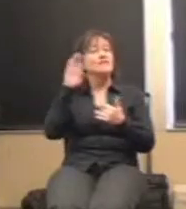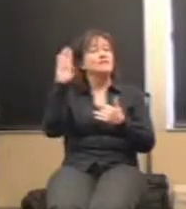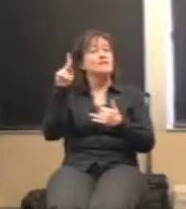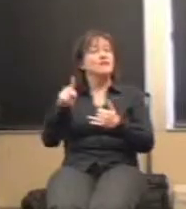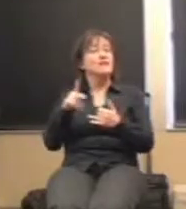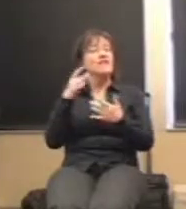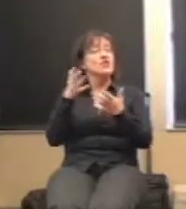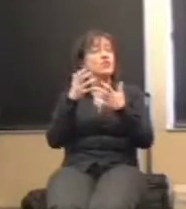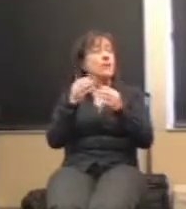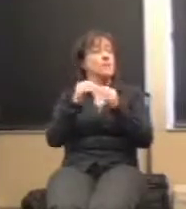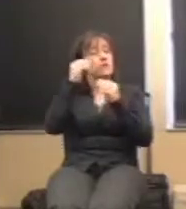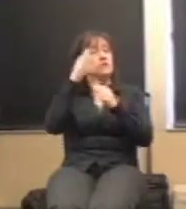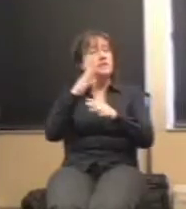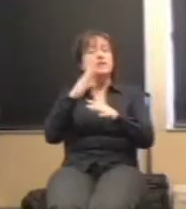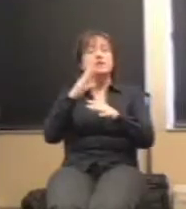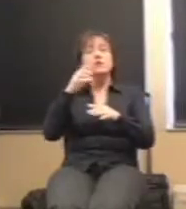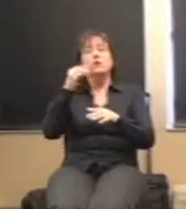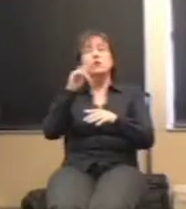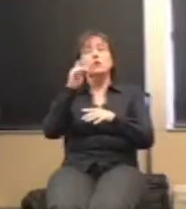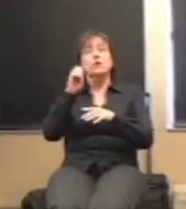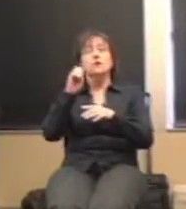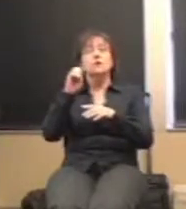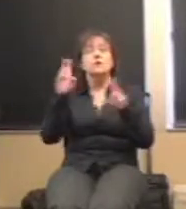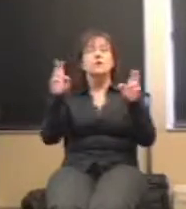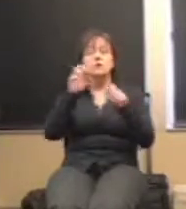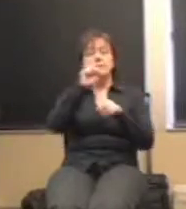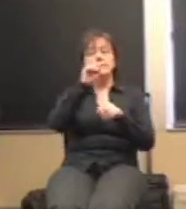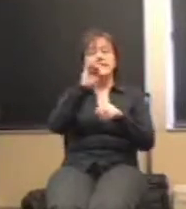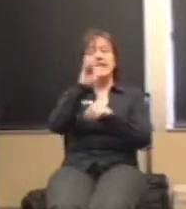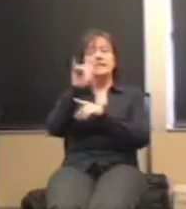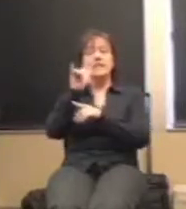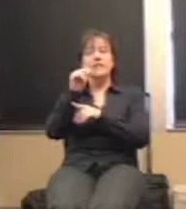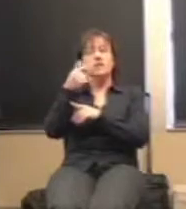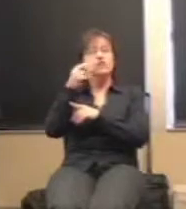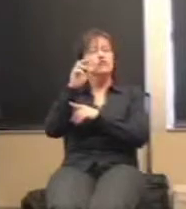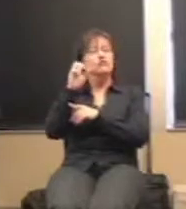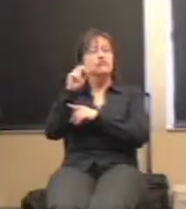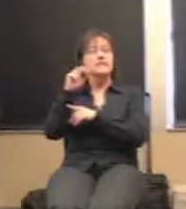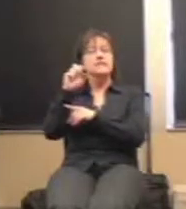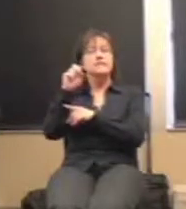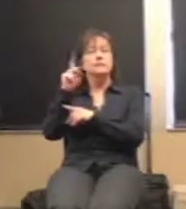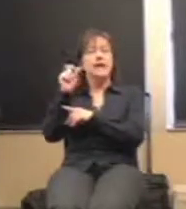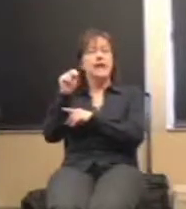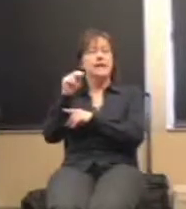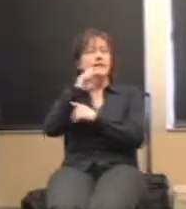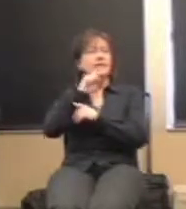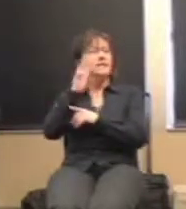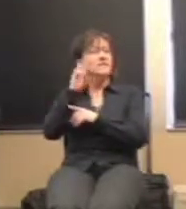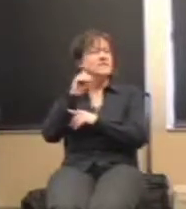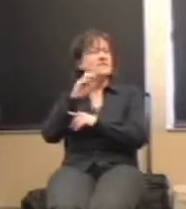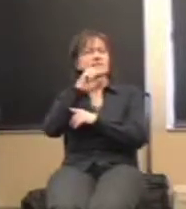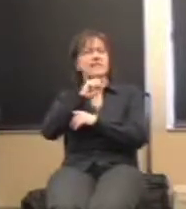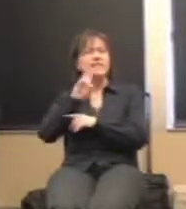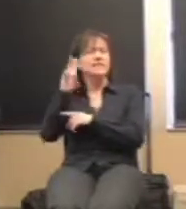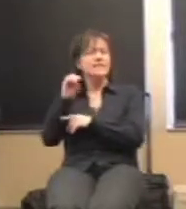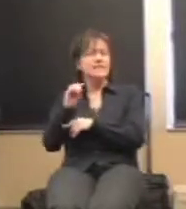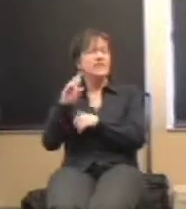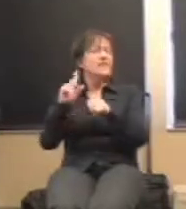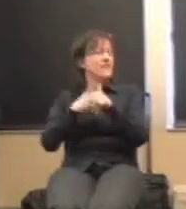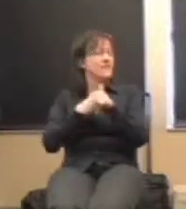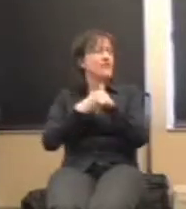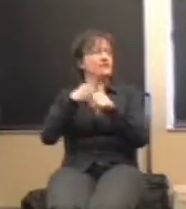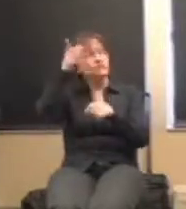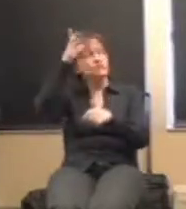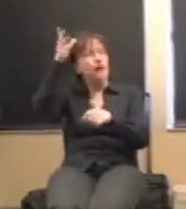information, Google Stanley Greenspan. He's like 60 or 70 years old, and he'll be the first little grandpa guy to get down on the